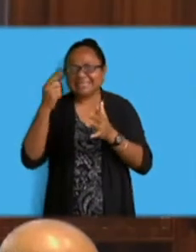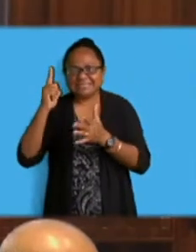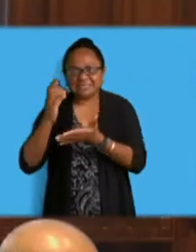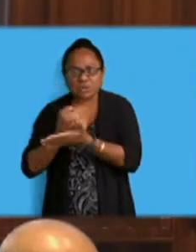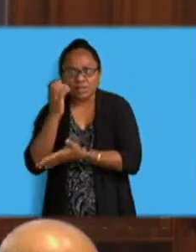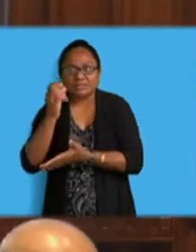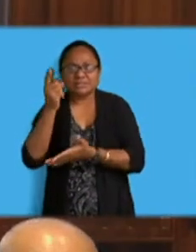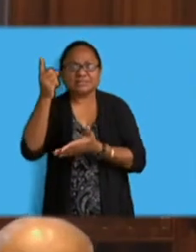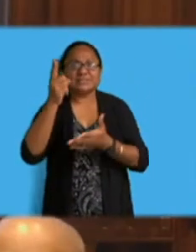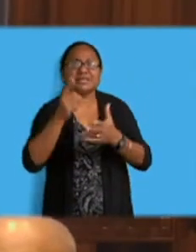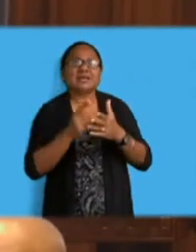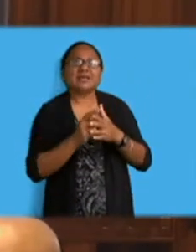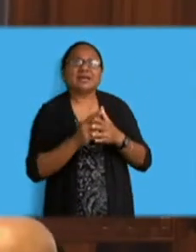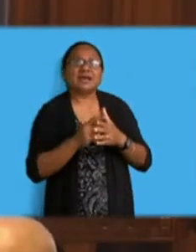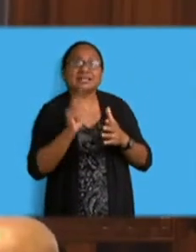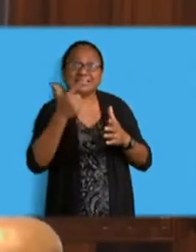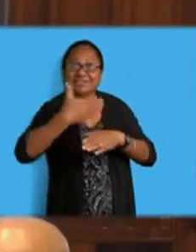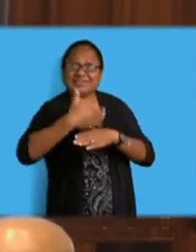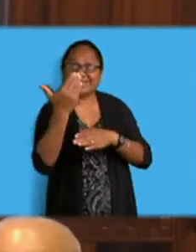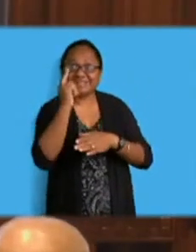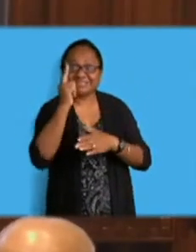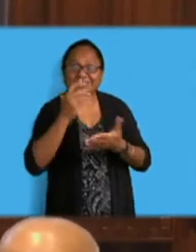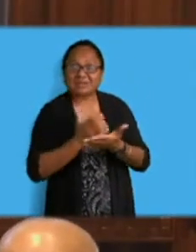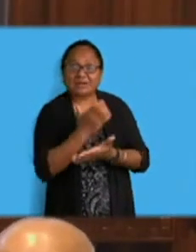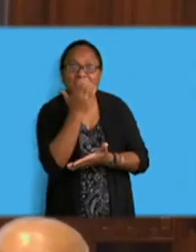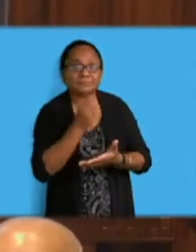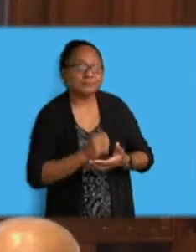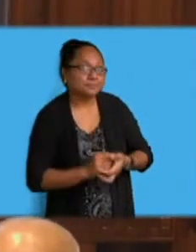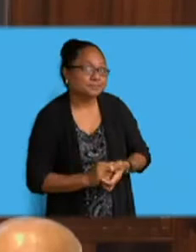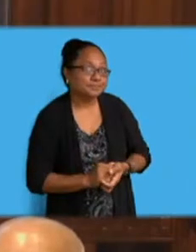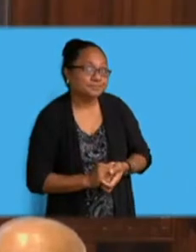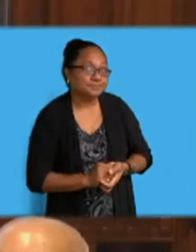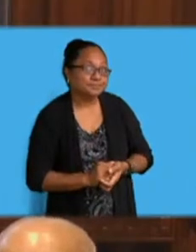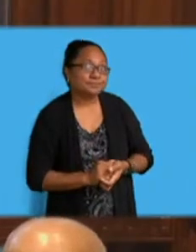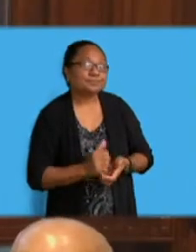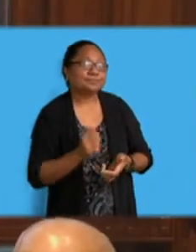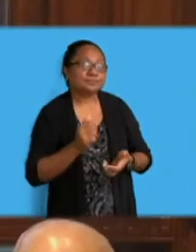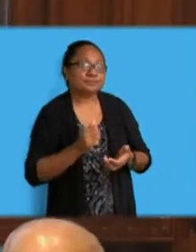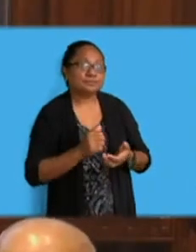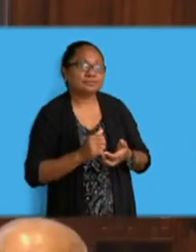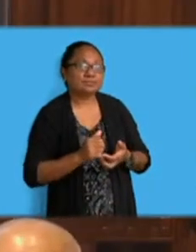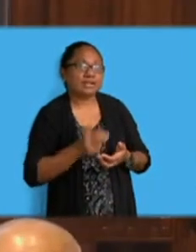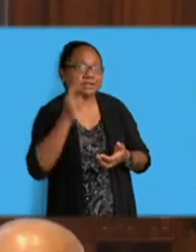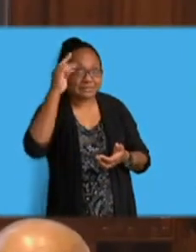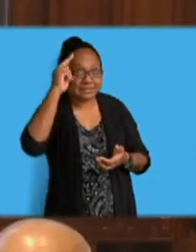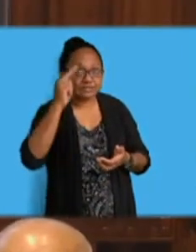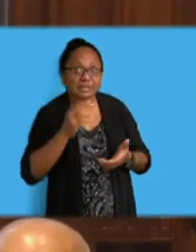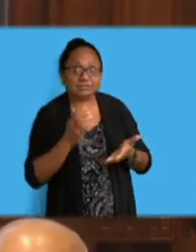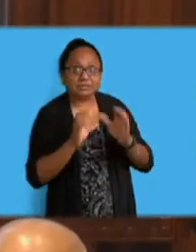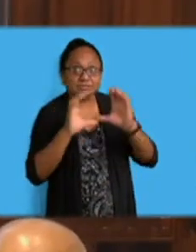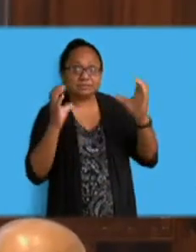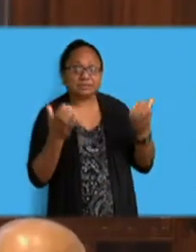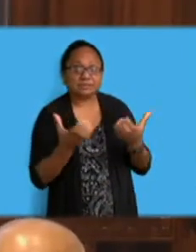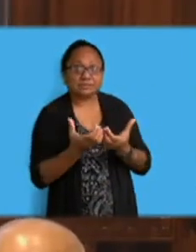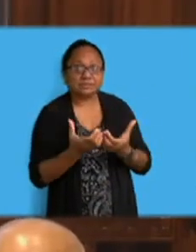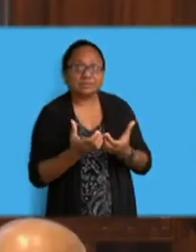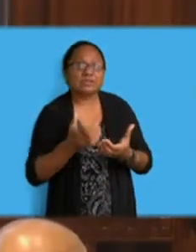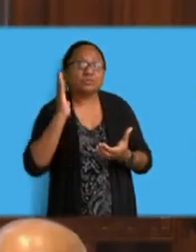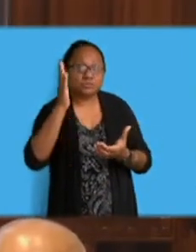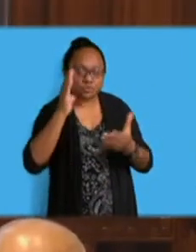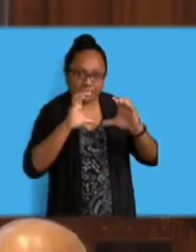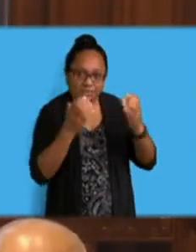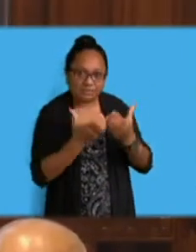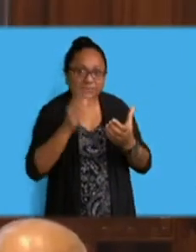College, the Fiji National Council of School Management Representatives, School Principals and Head Teachers Association, development partners such